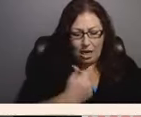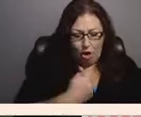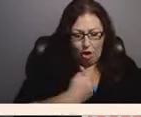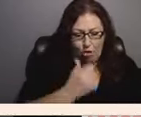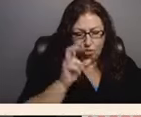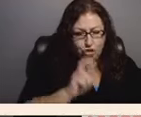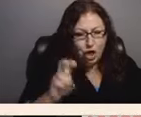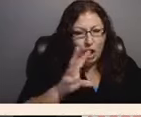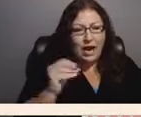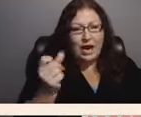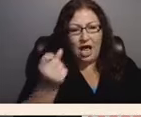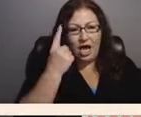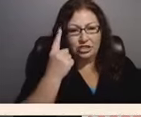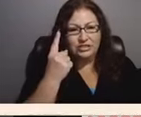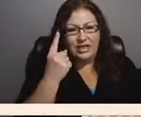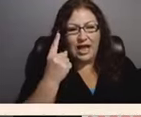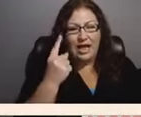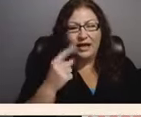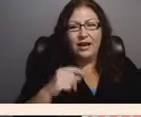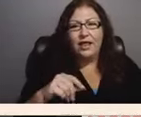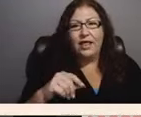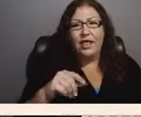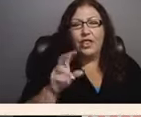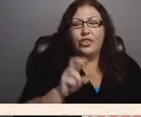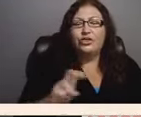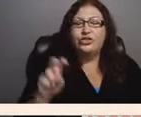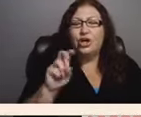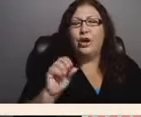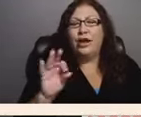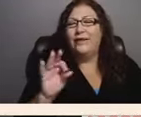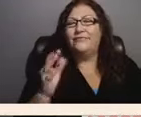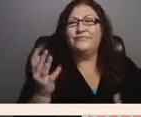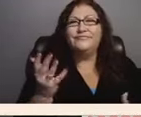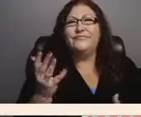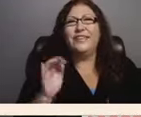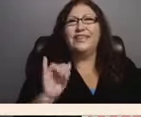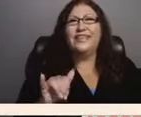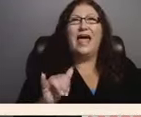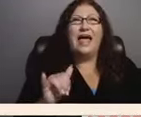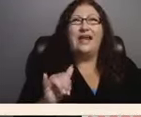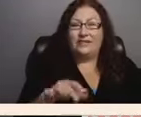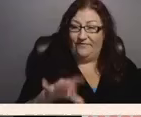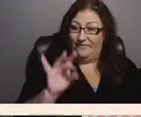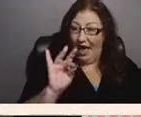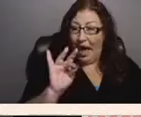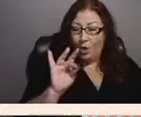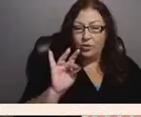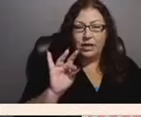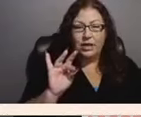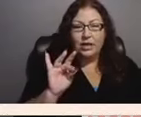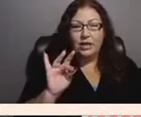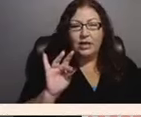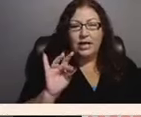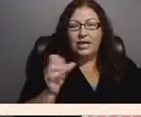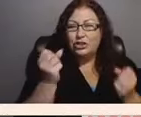understand the mythology, the journey of that is found in so many